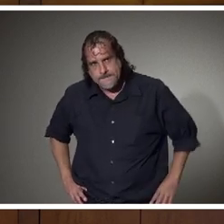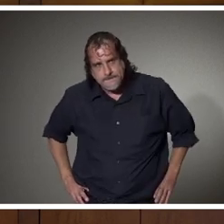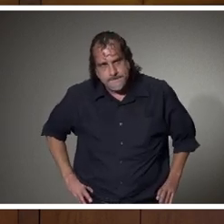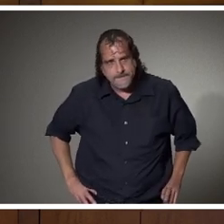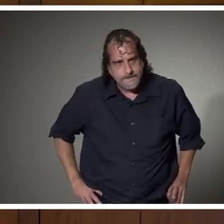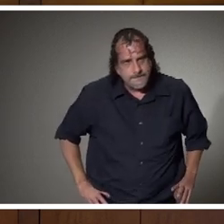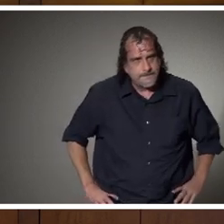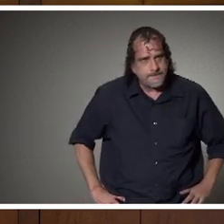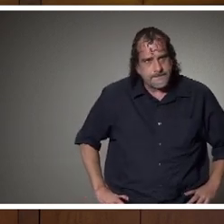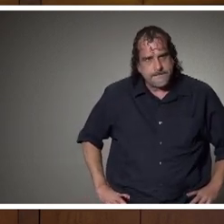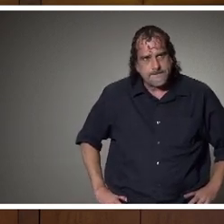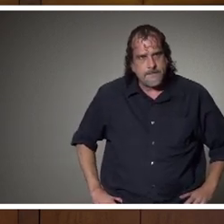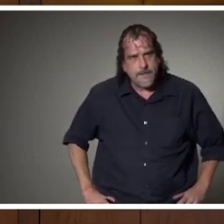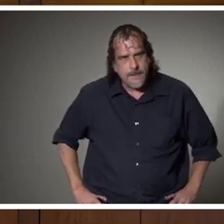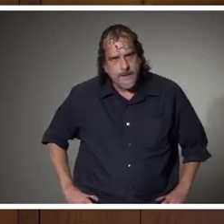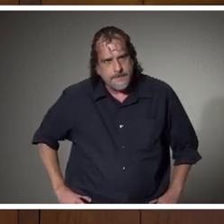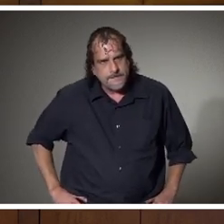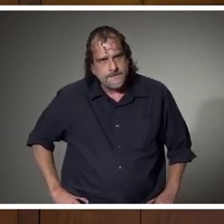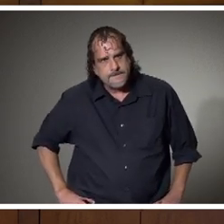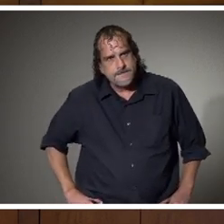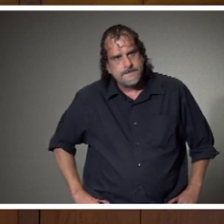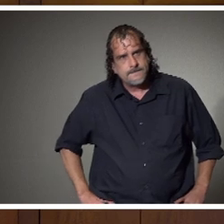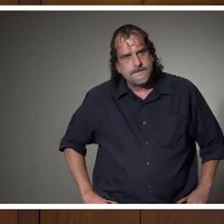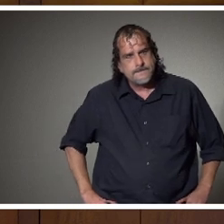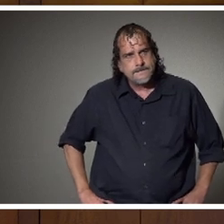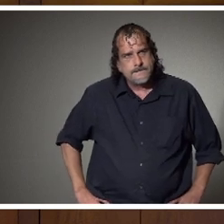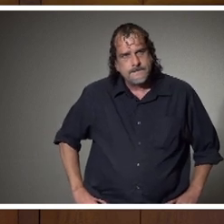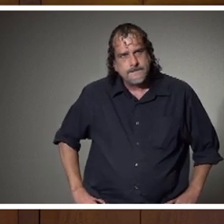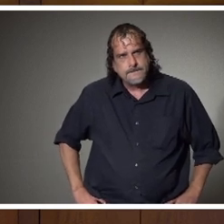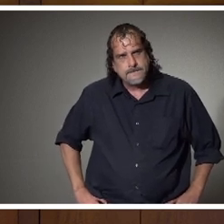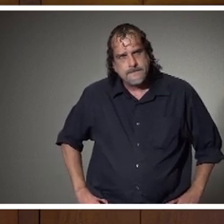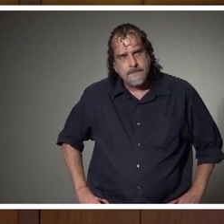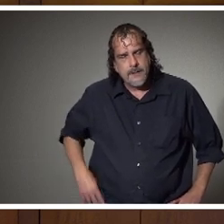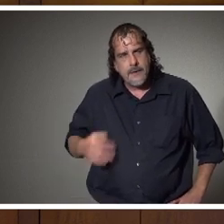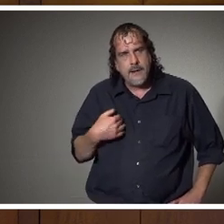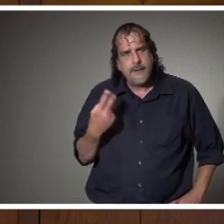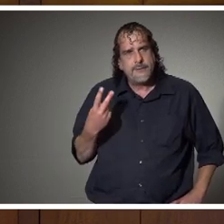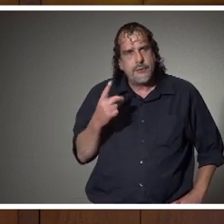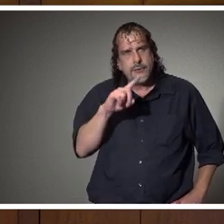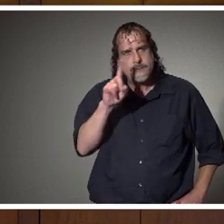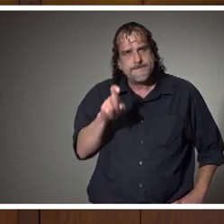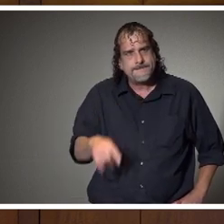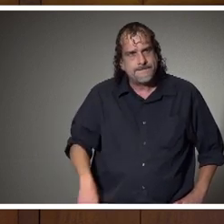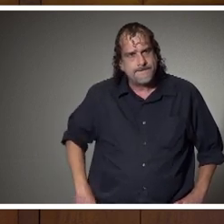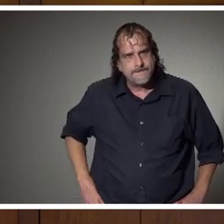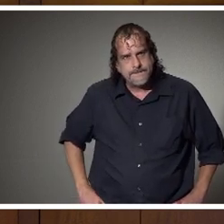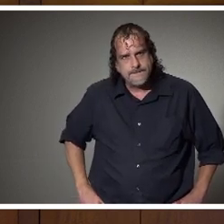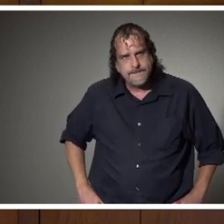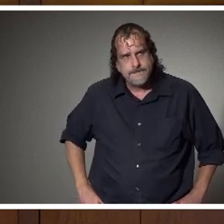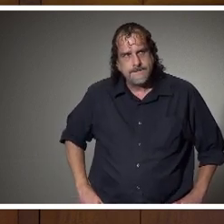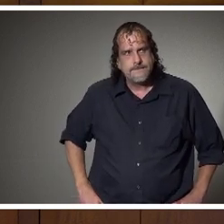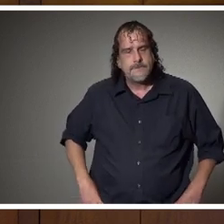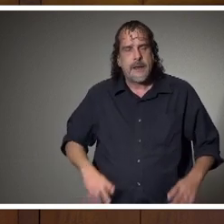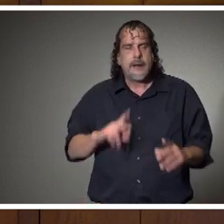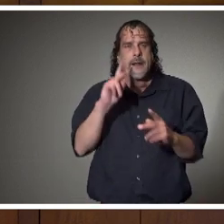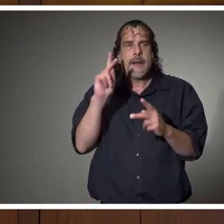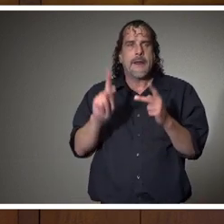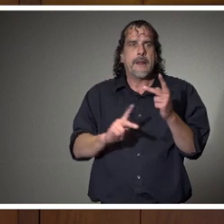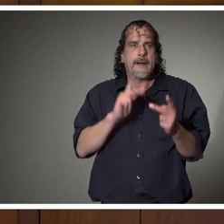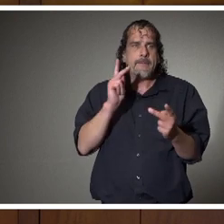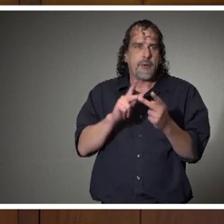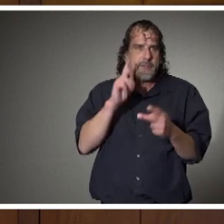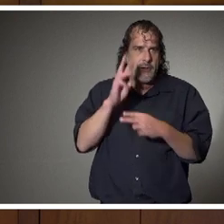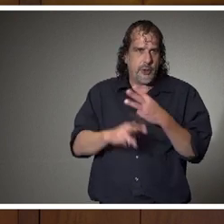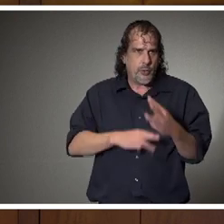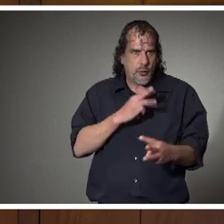Dave? Thank you, Renee. I have a question for Dr. Dobbs, actually two questions. In a perfect world, every single person